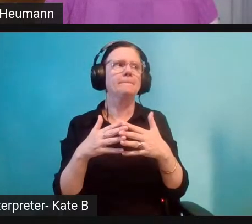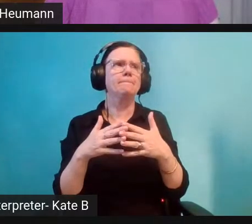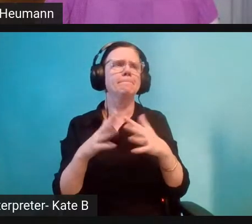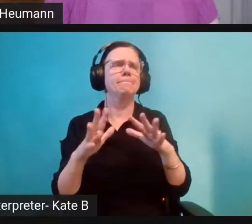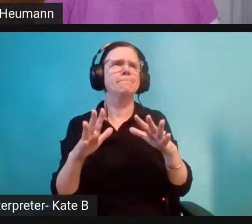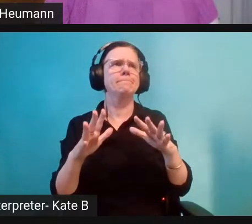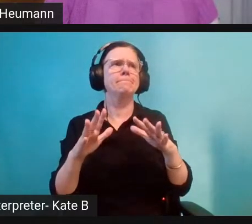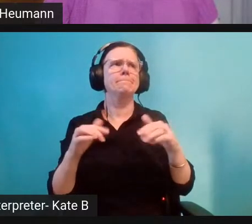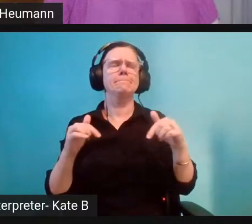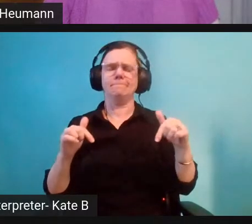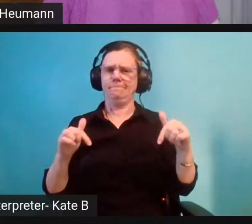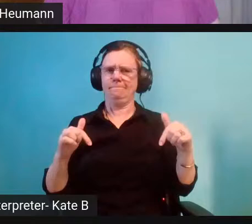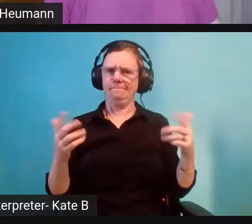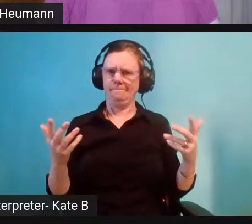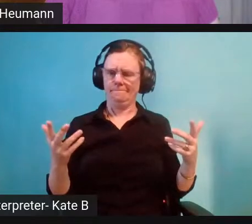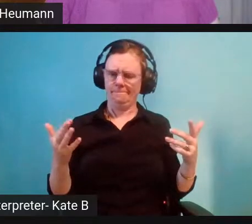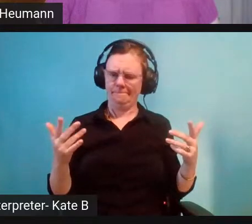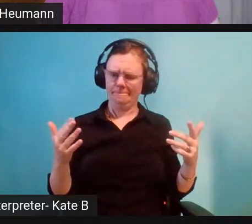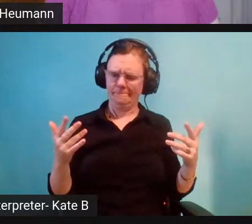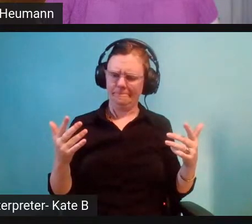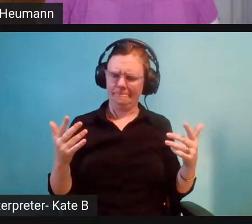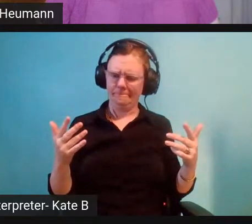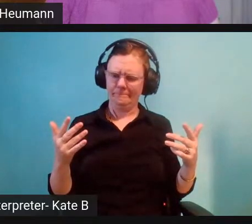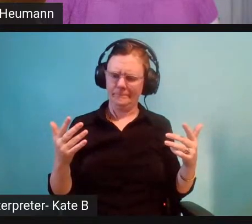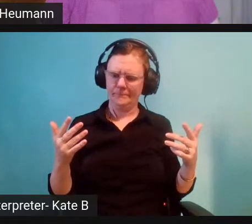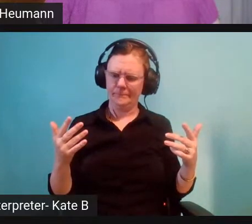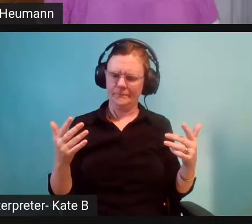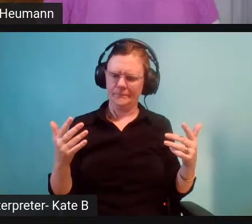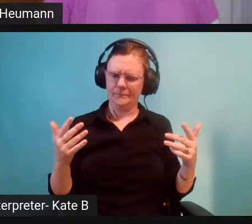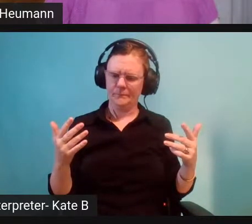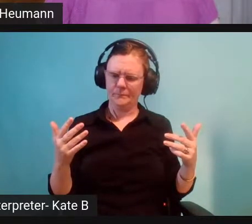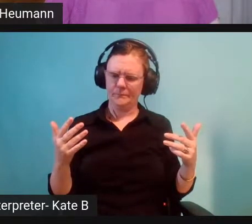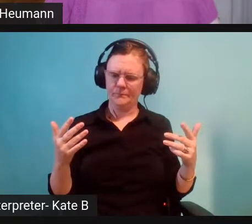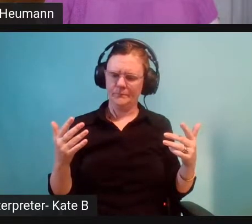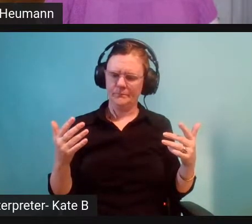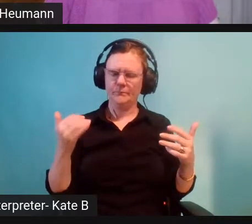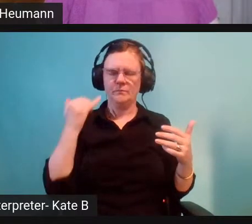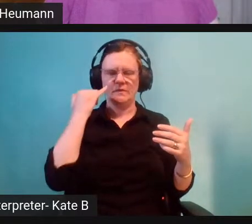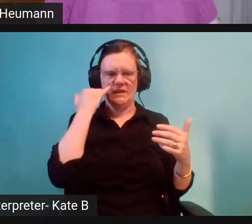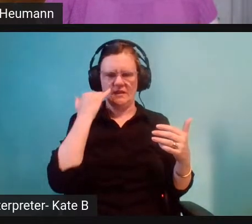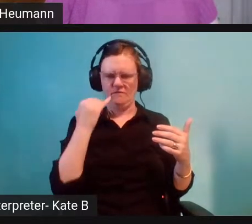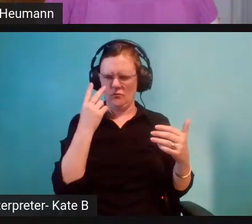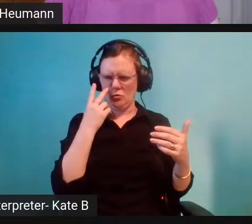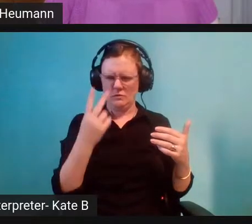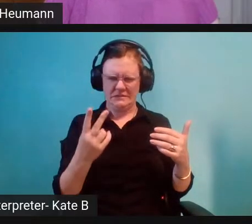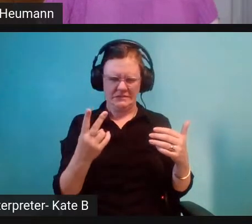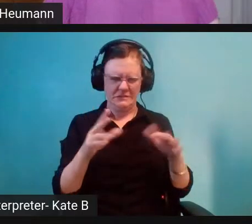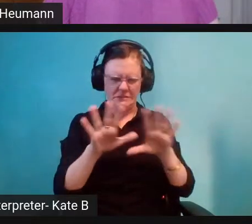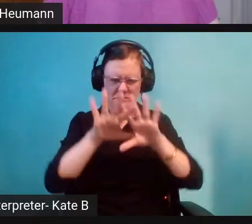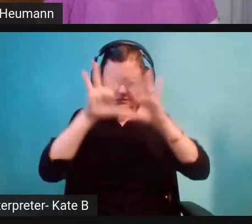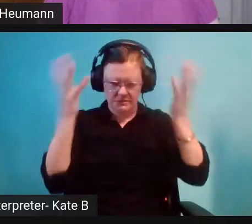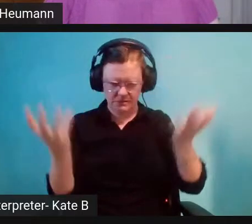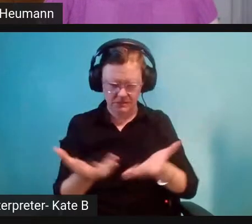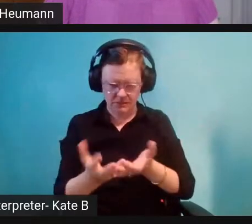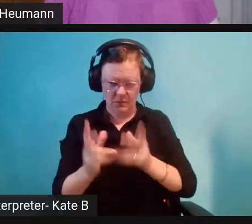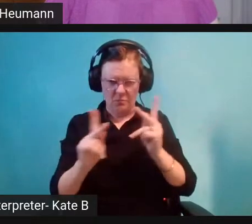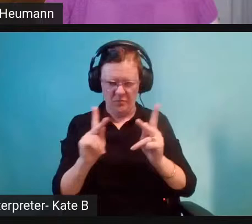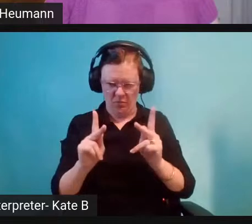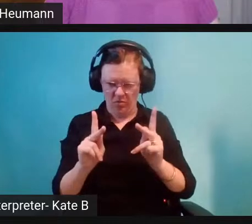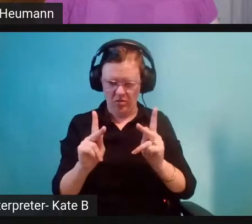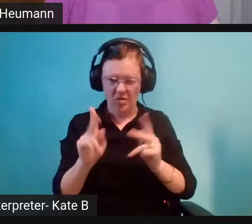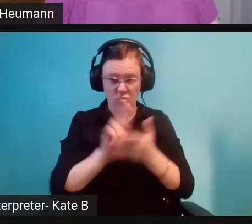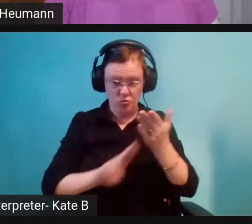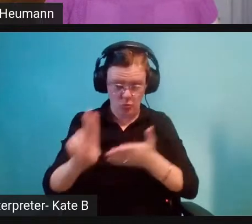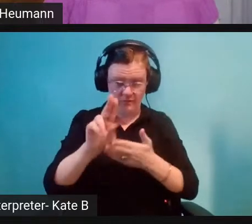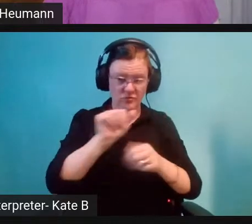looking at is in many cases, when you look at what is the percentage of disabled staff or